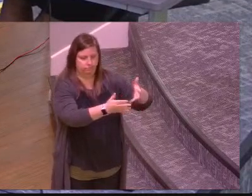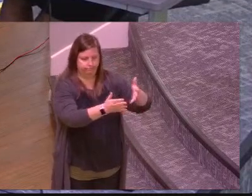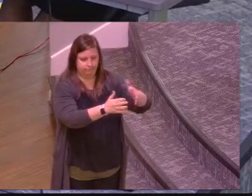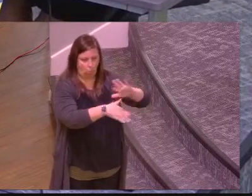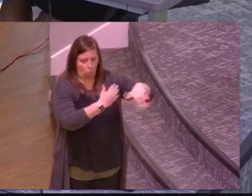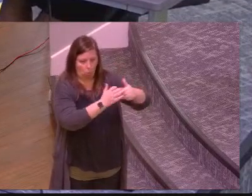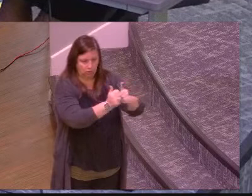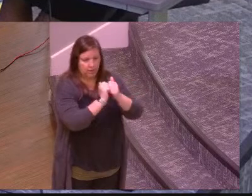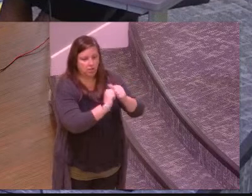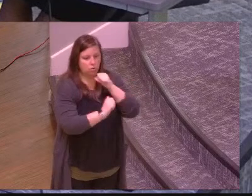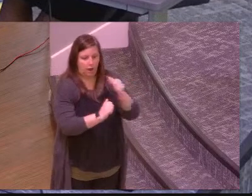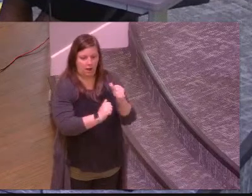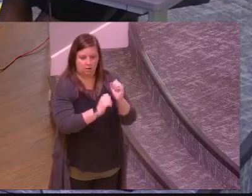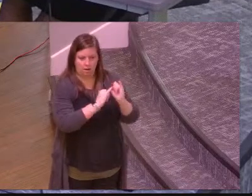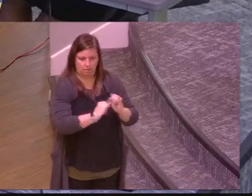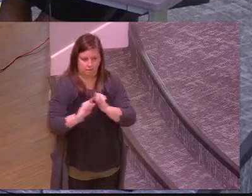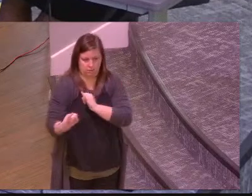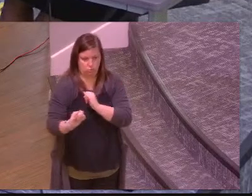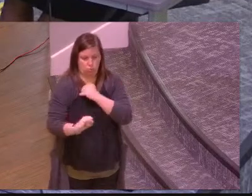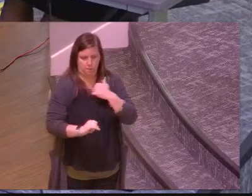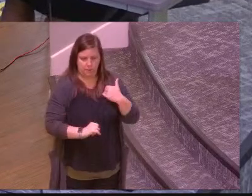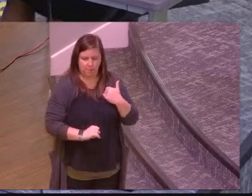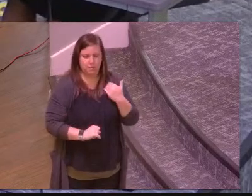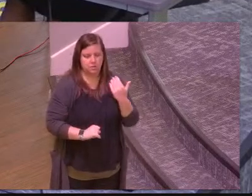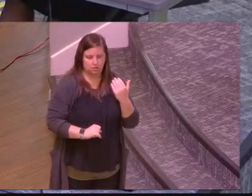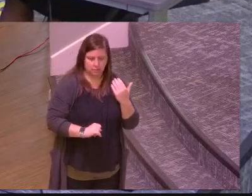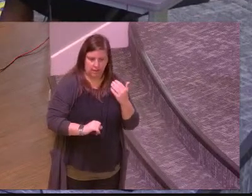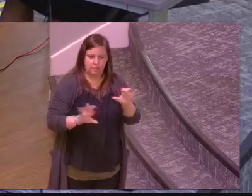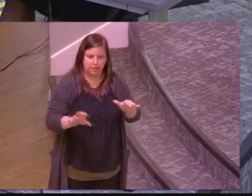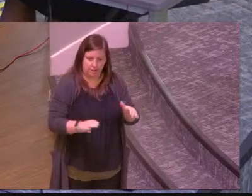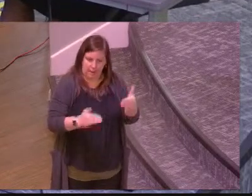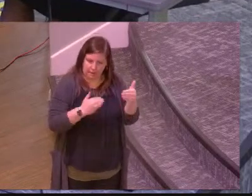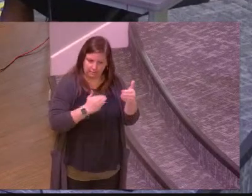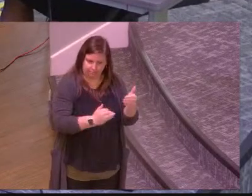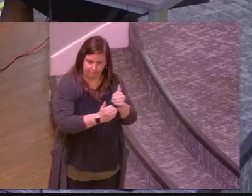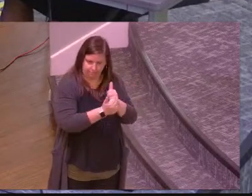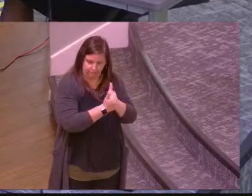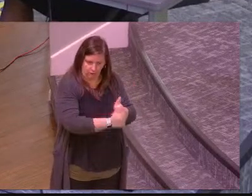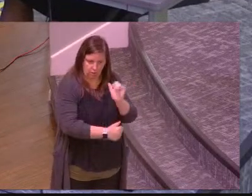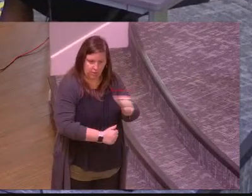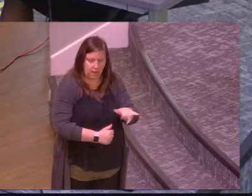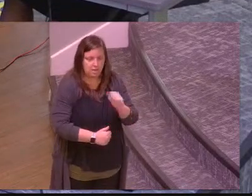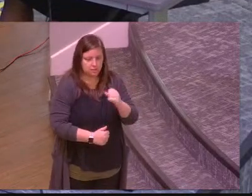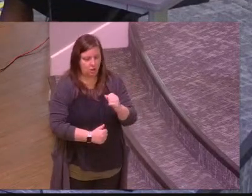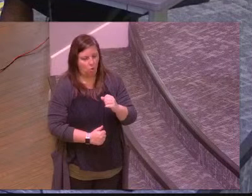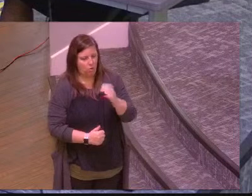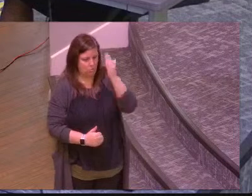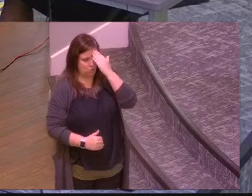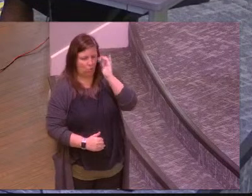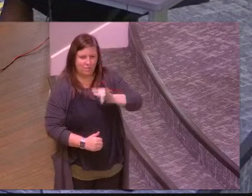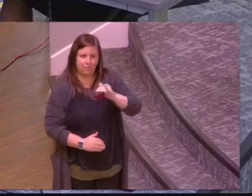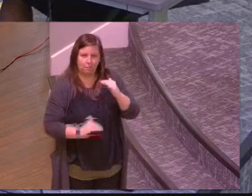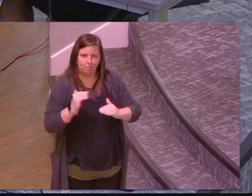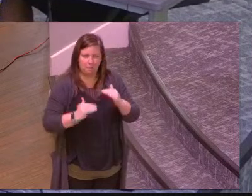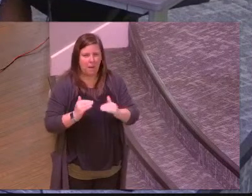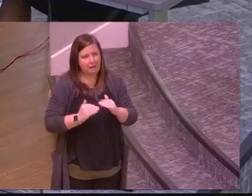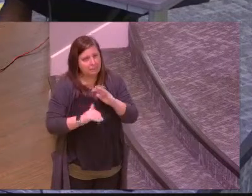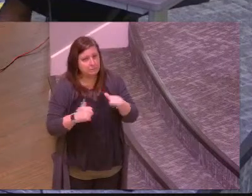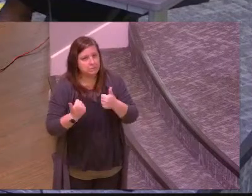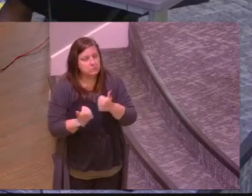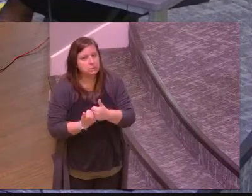And figuring out that balance is always challenging, seems to me, especially when we come